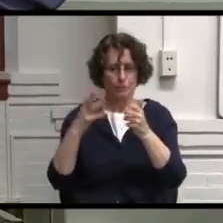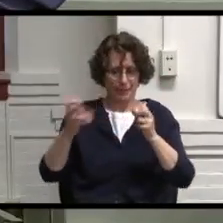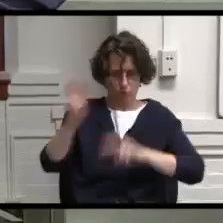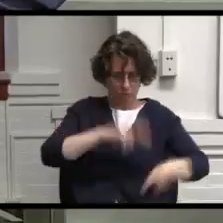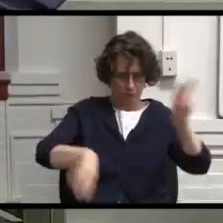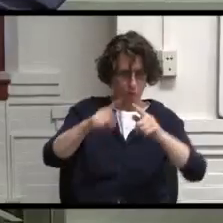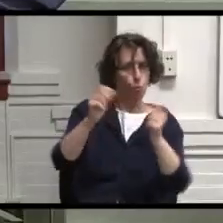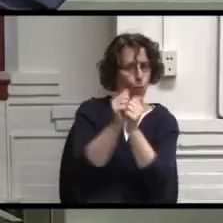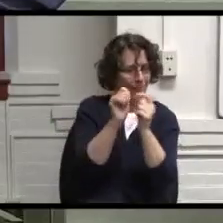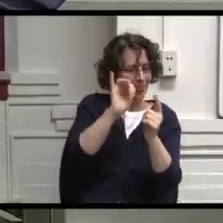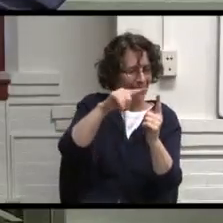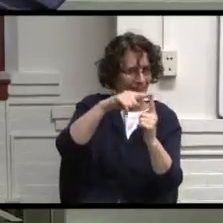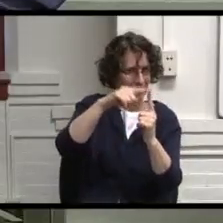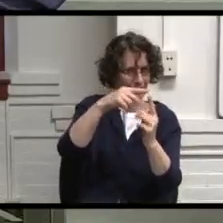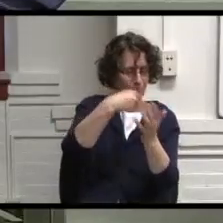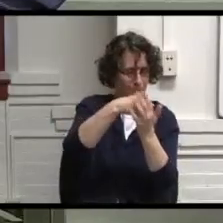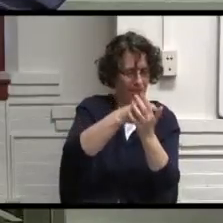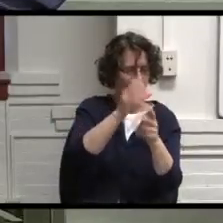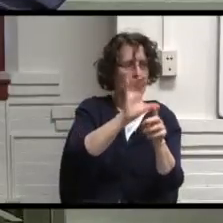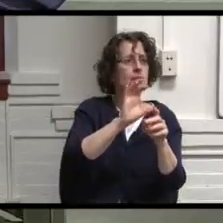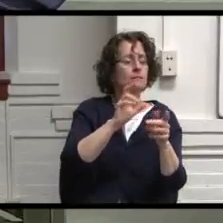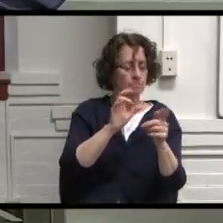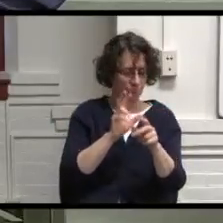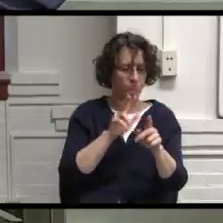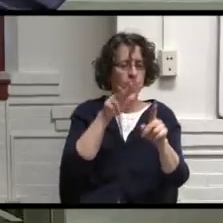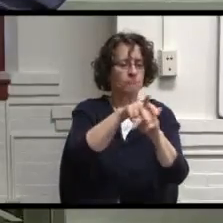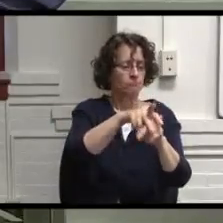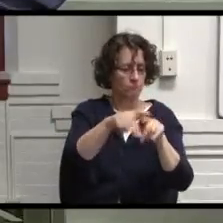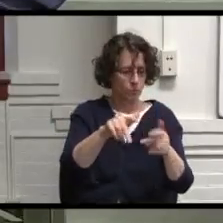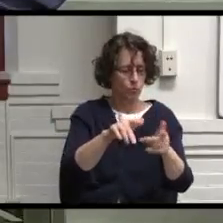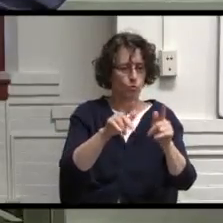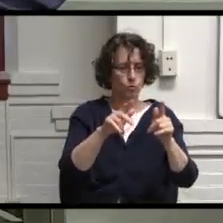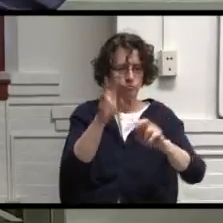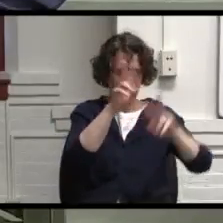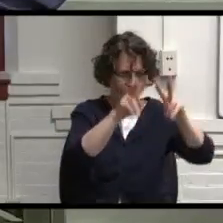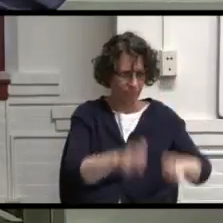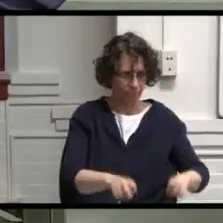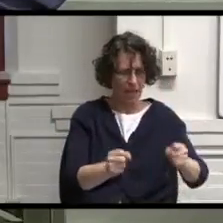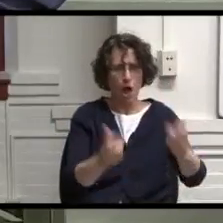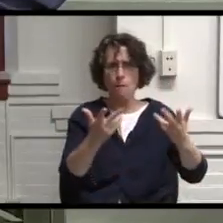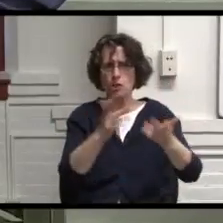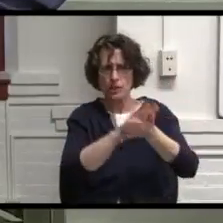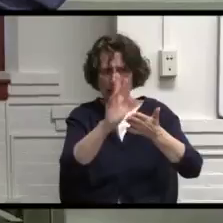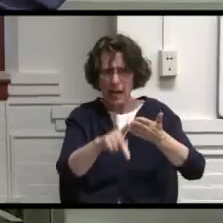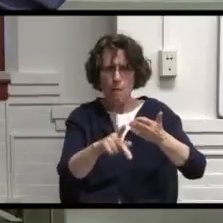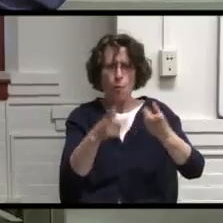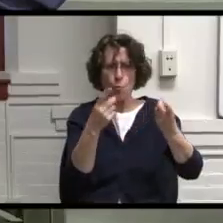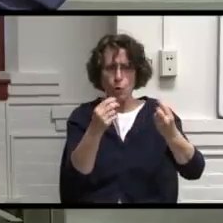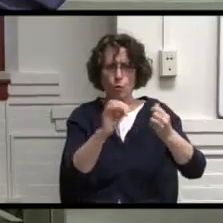and resources for then we can businesses. access their resources to actually fund the cleanup if that's what's required.